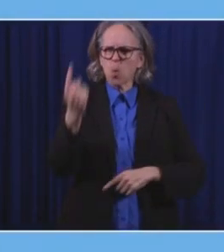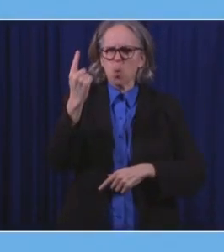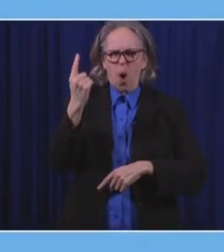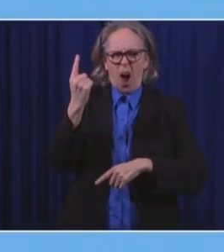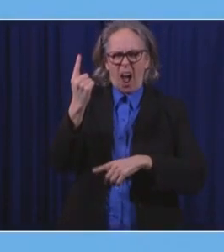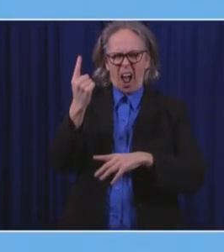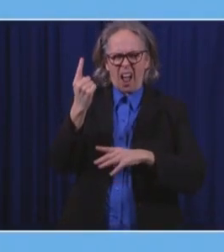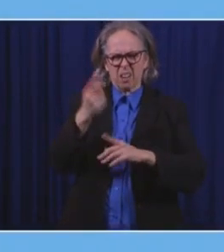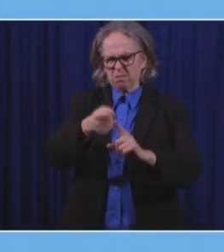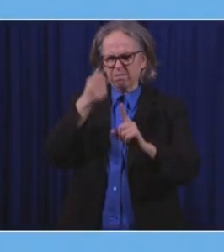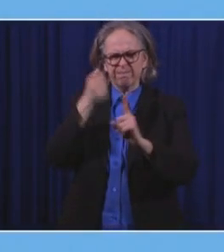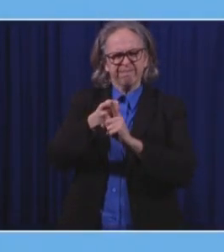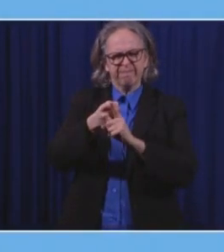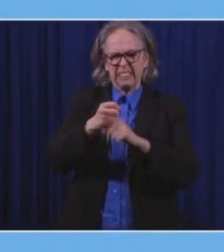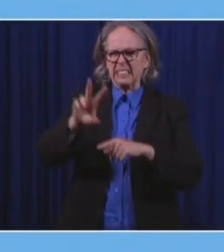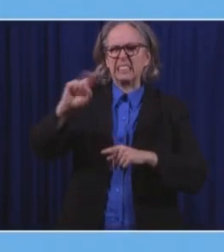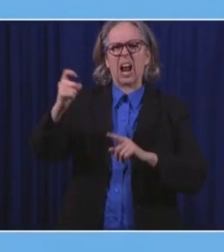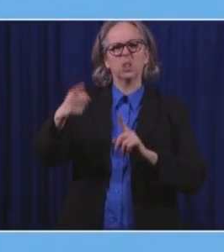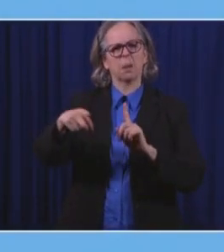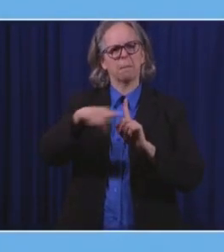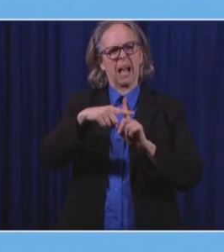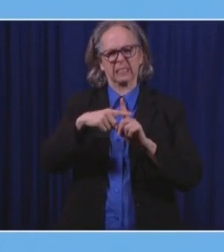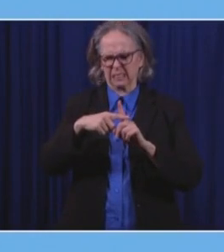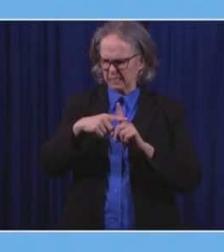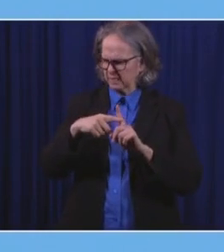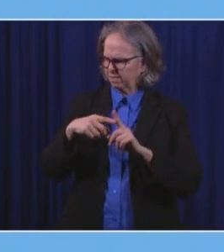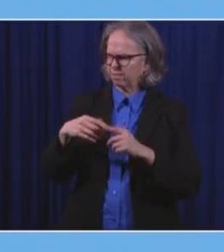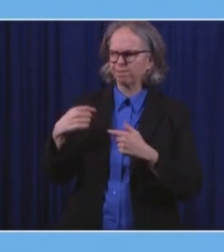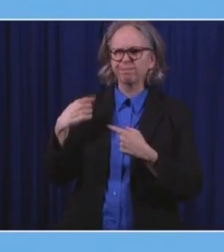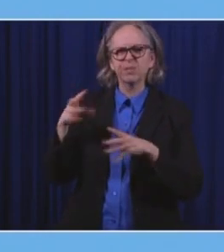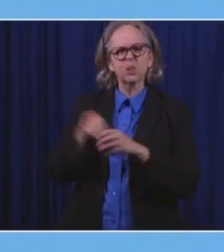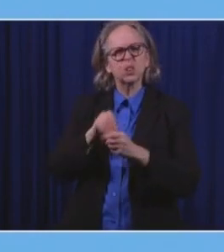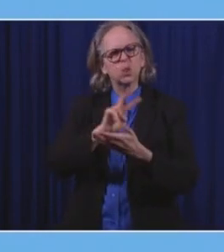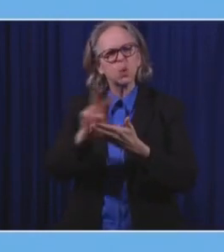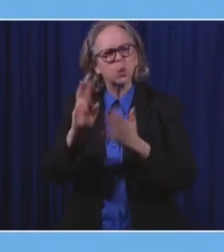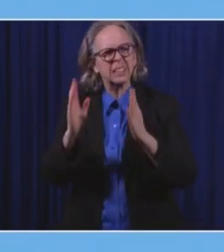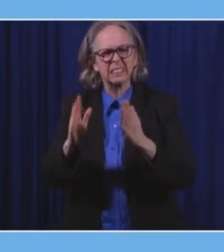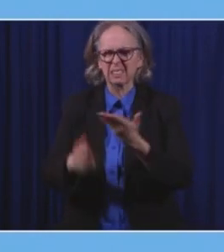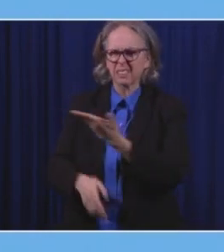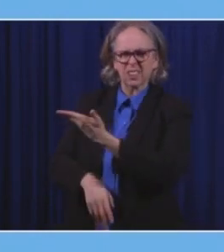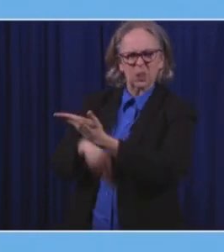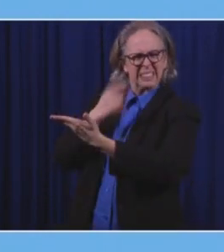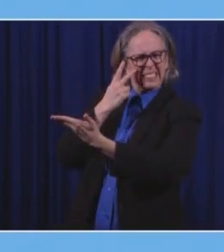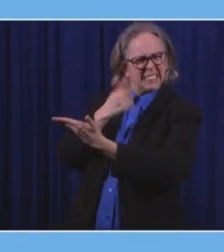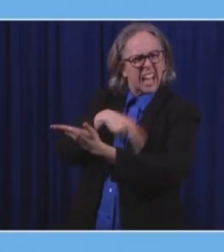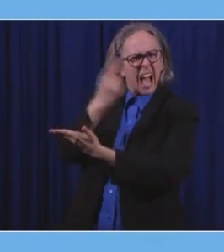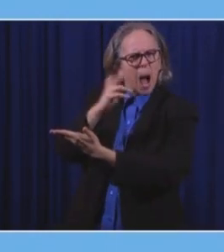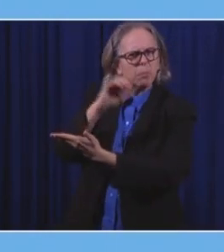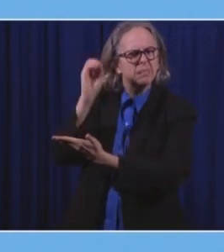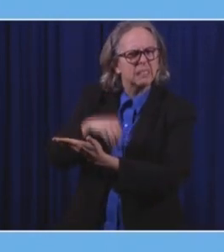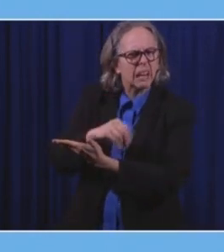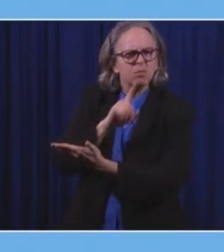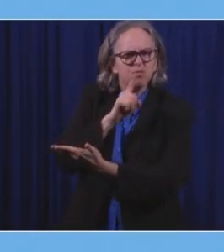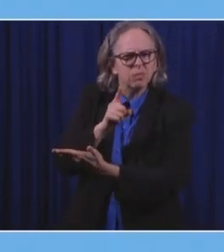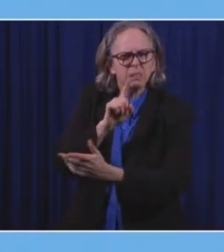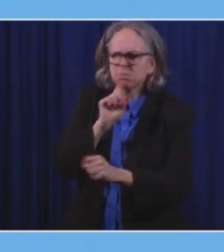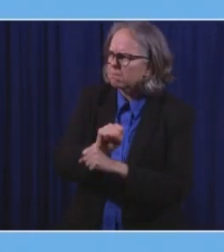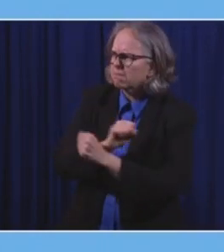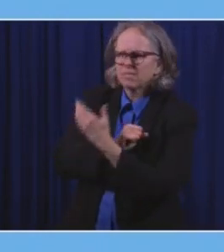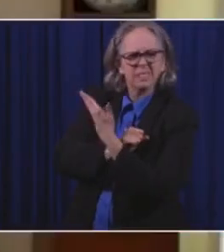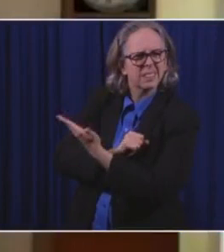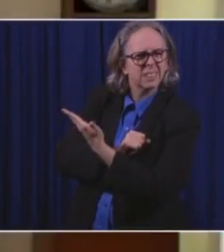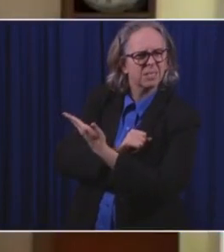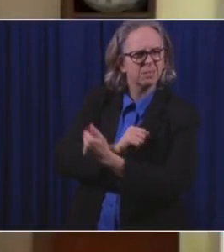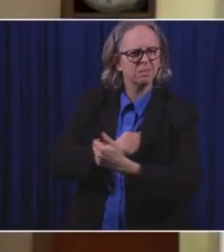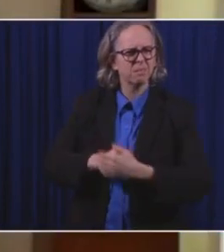tested positive for the virus. So it's a very, very, very high rate. If you go to the bottom of the